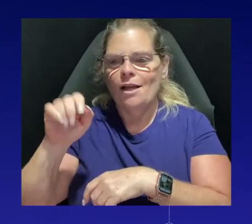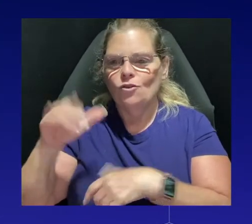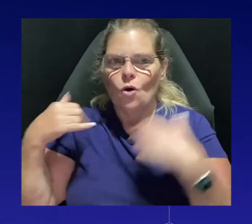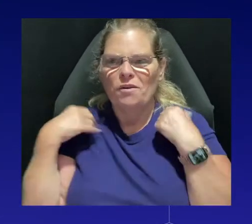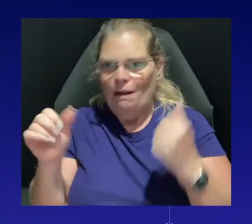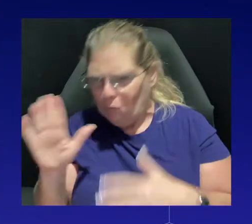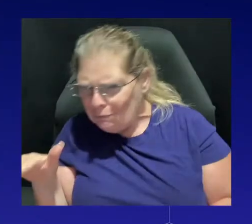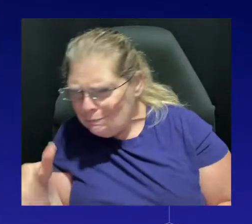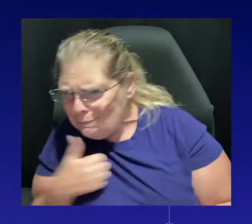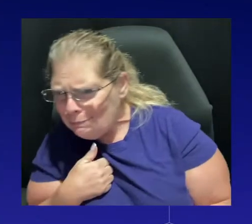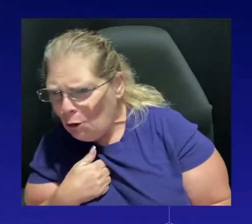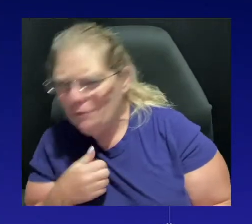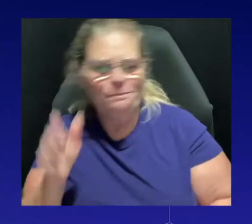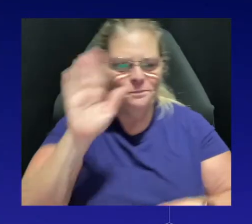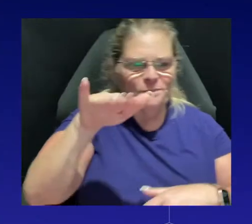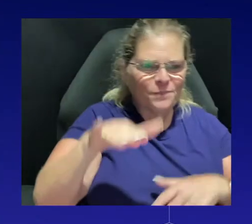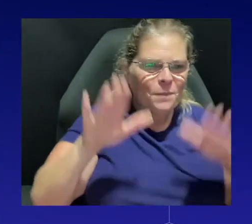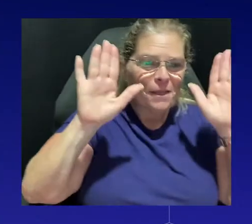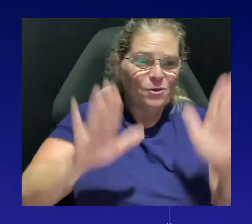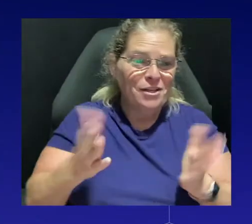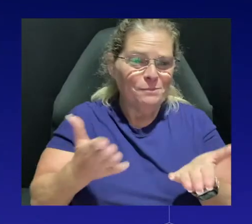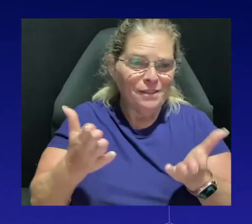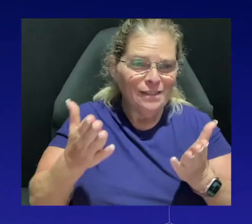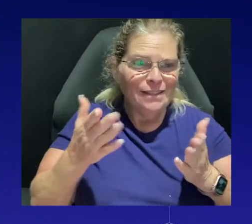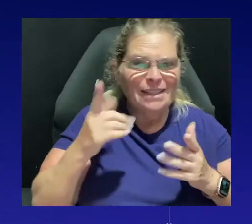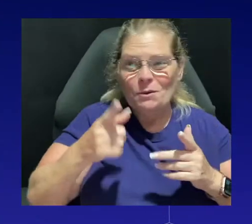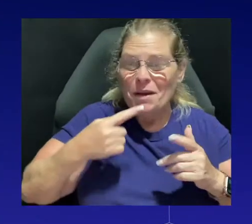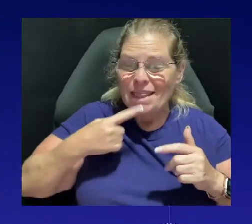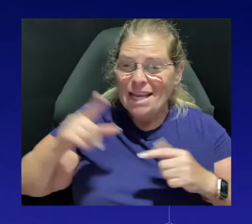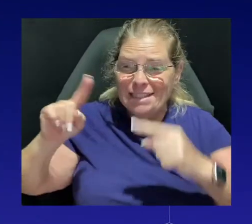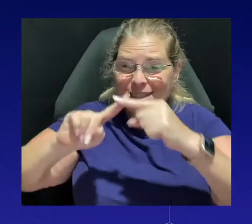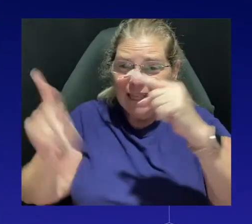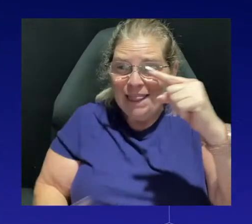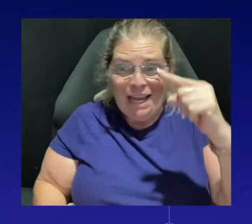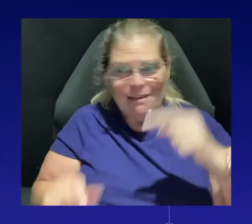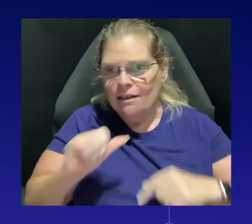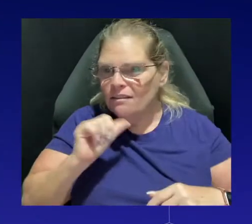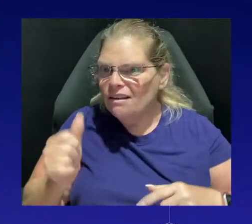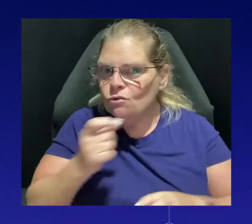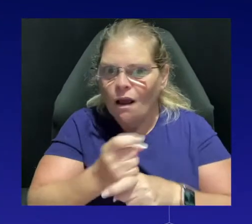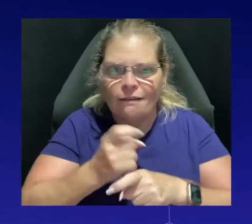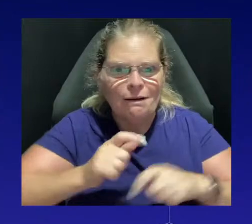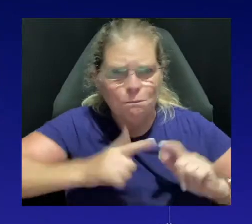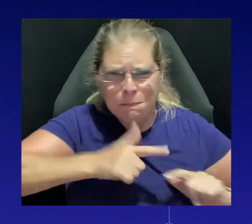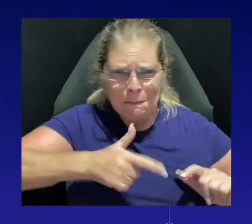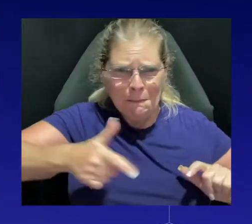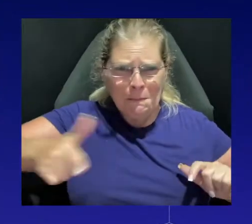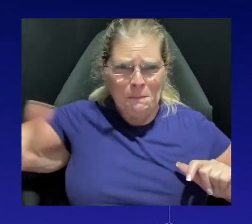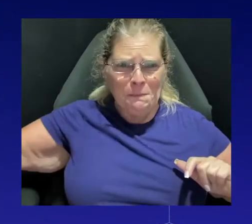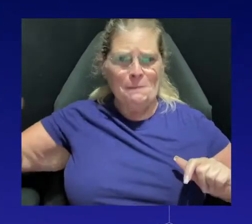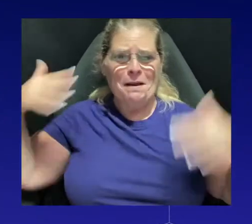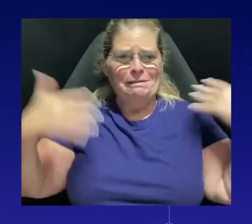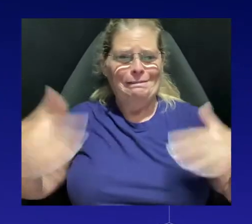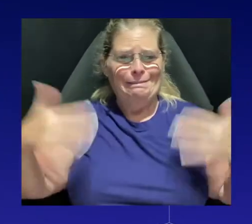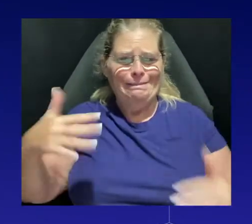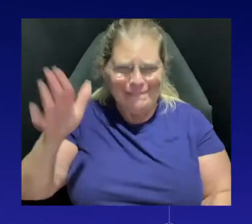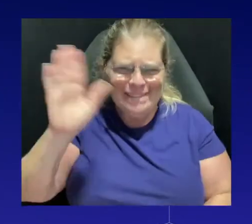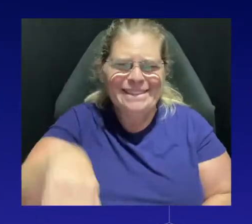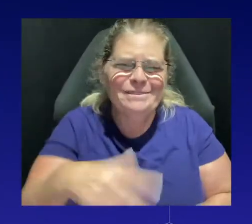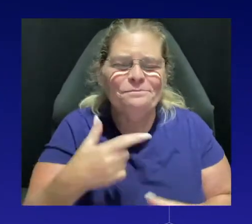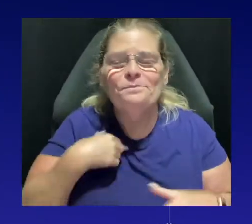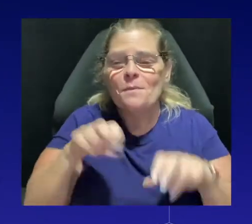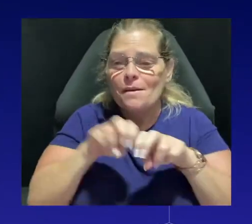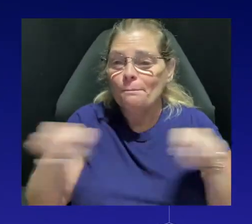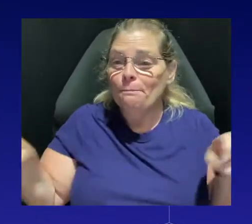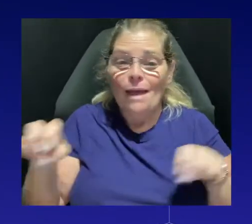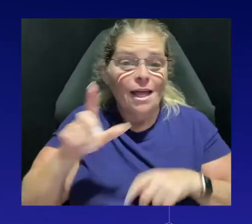great to be here. They weren't playing when they said lightning panels, were they? Really, really important. You know, our panel here is